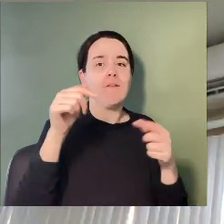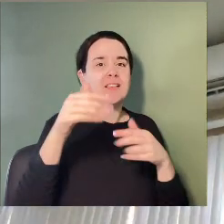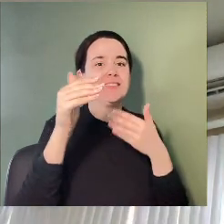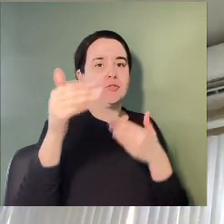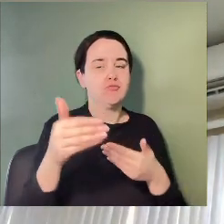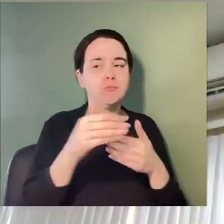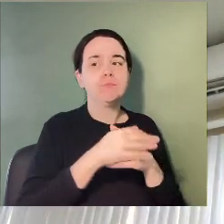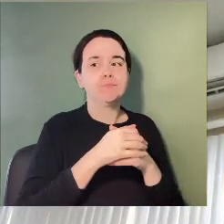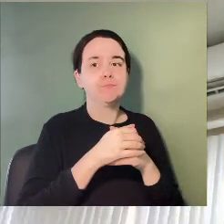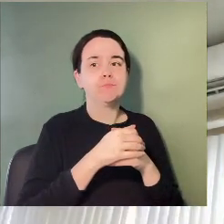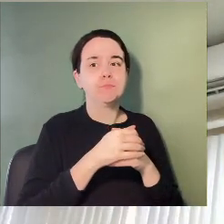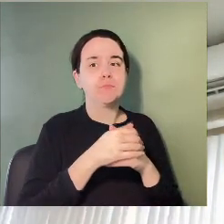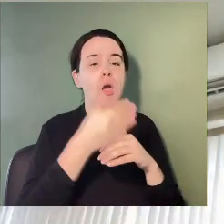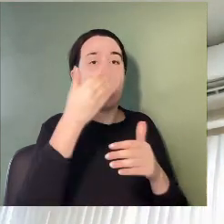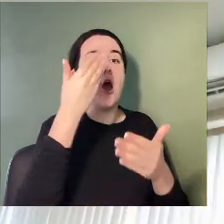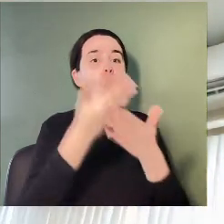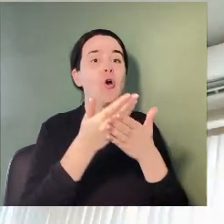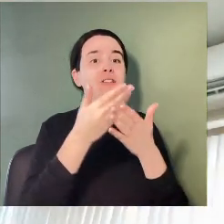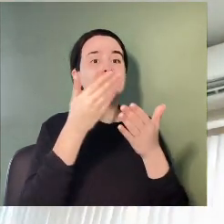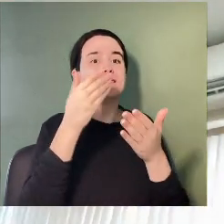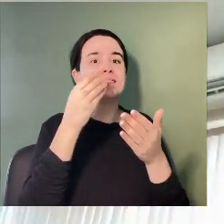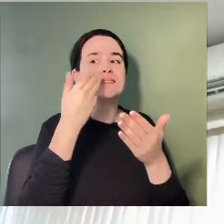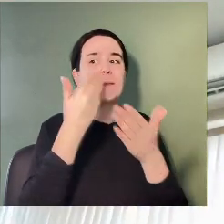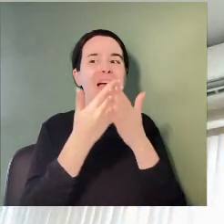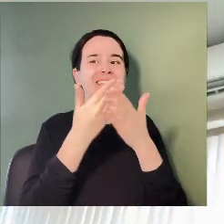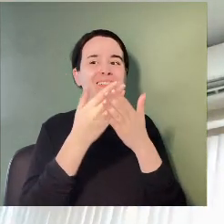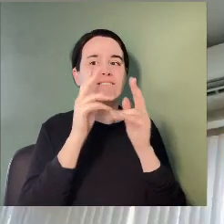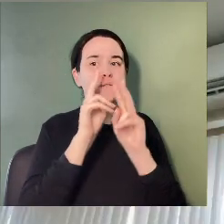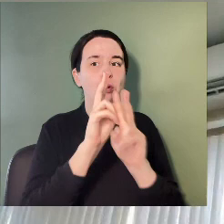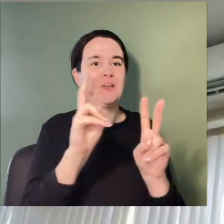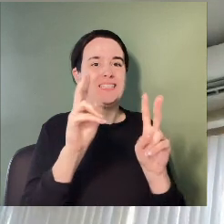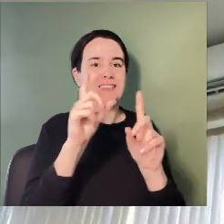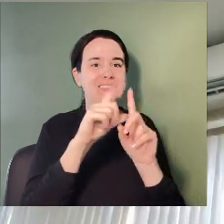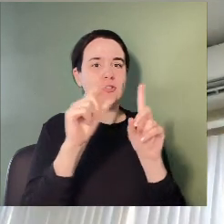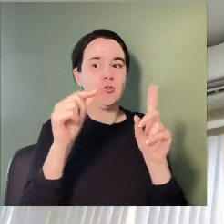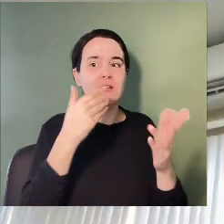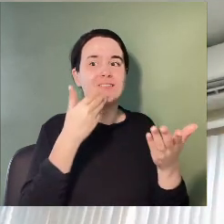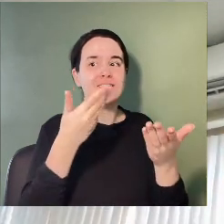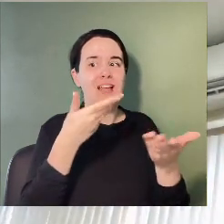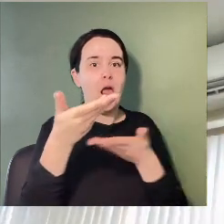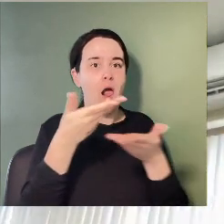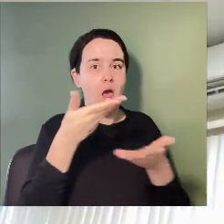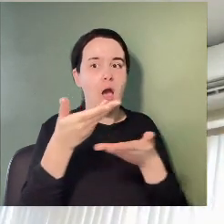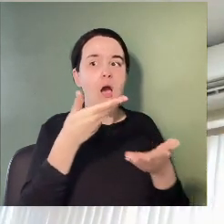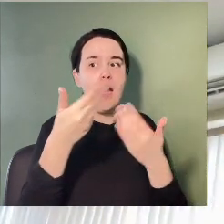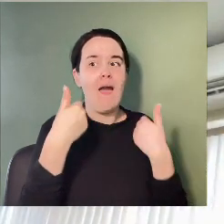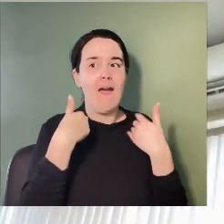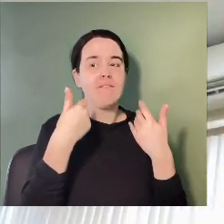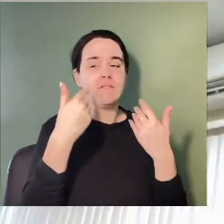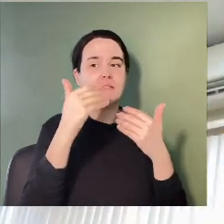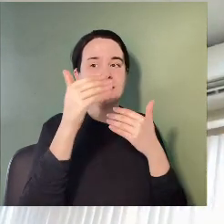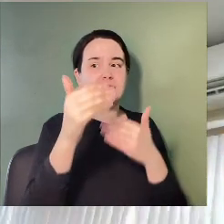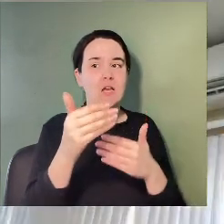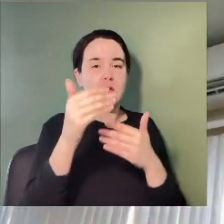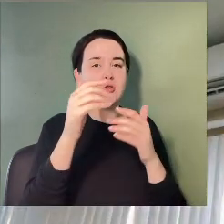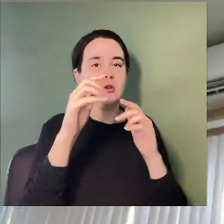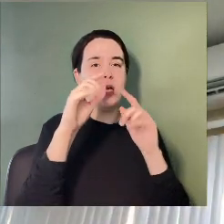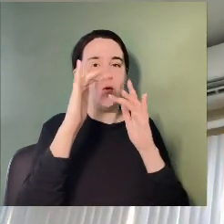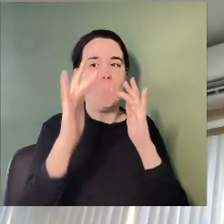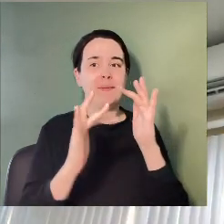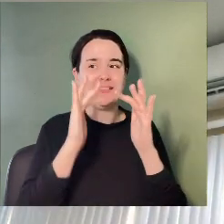for on-demand viewing on the digital dialogue section of the centre's website. And I think we have enough time to just